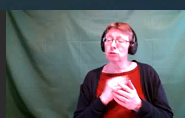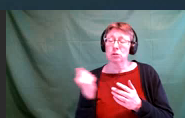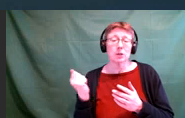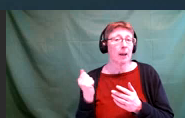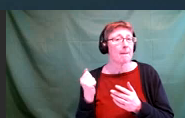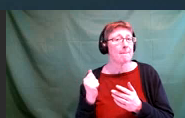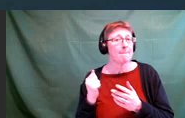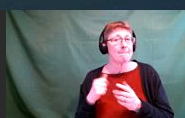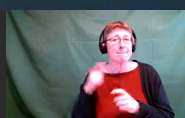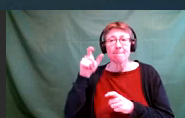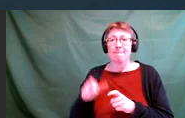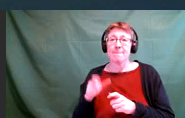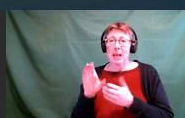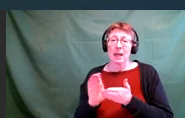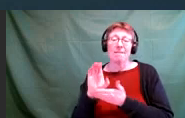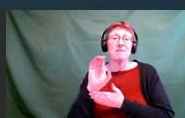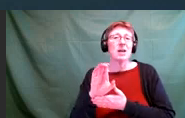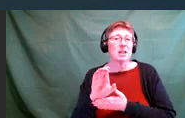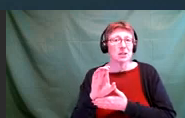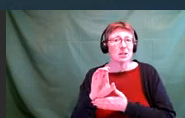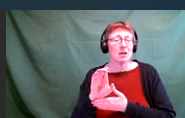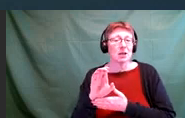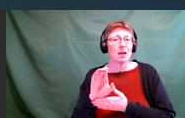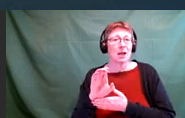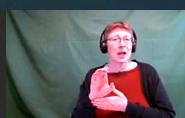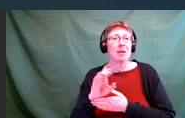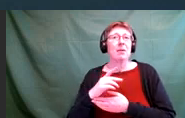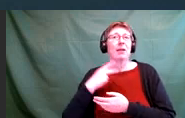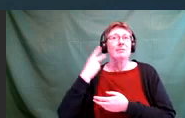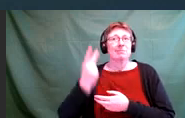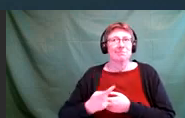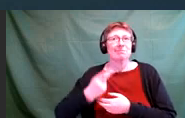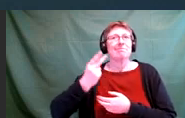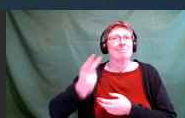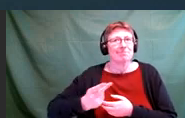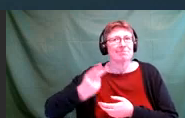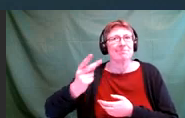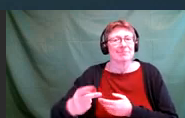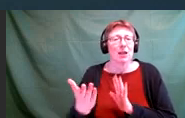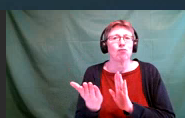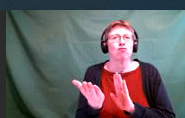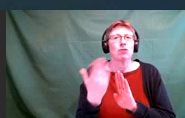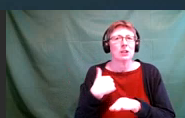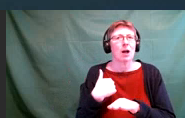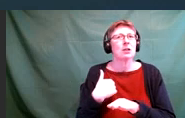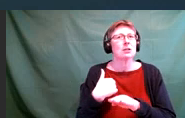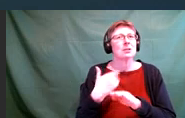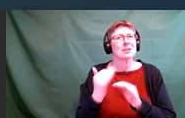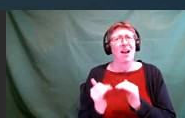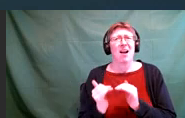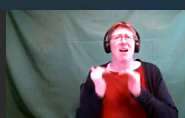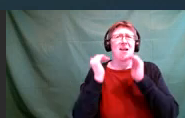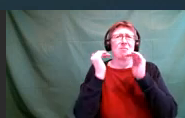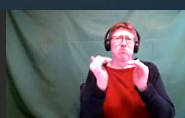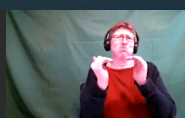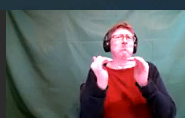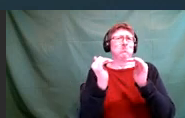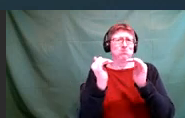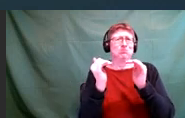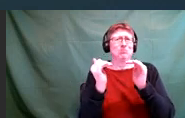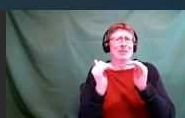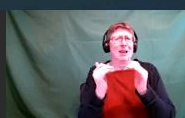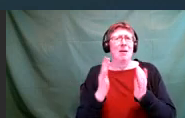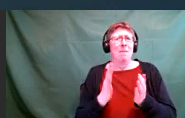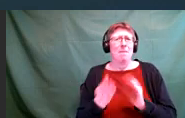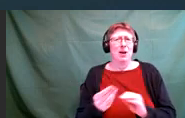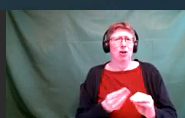investors that have constantly made returns that are well above the market returns.